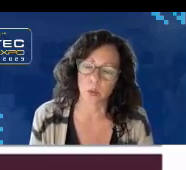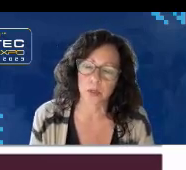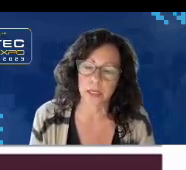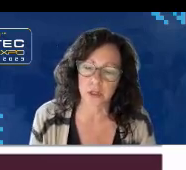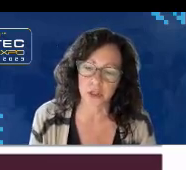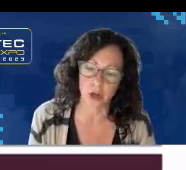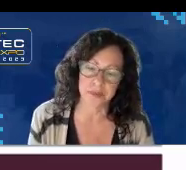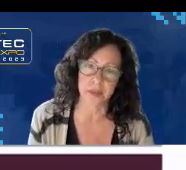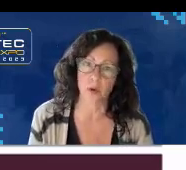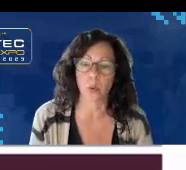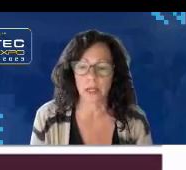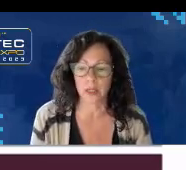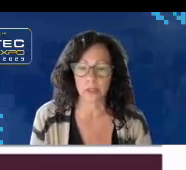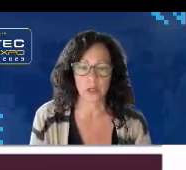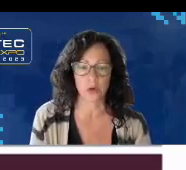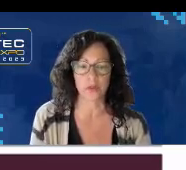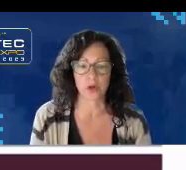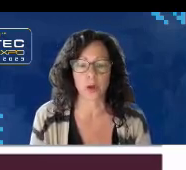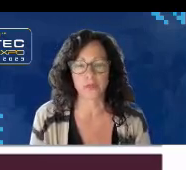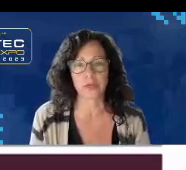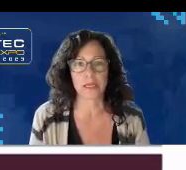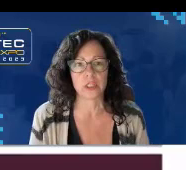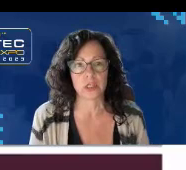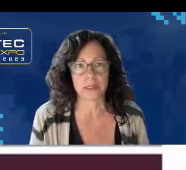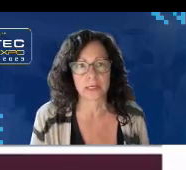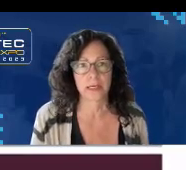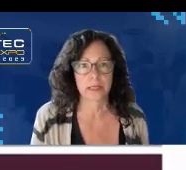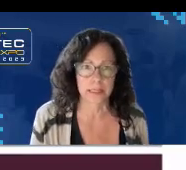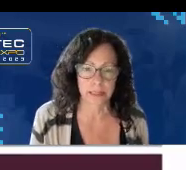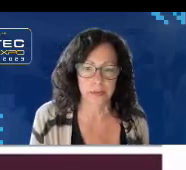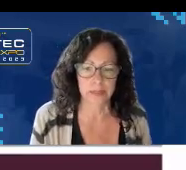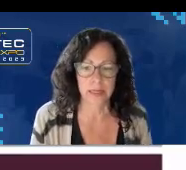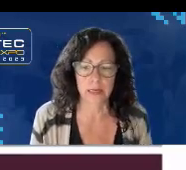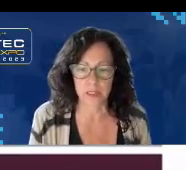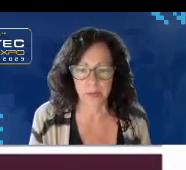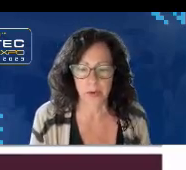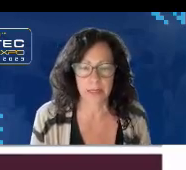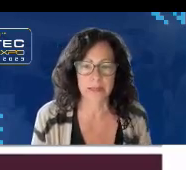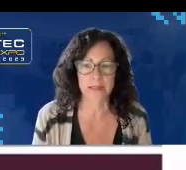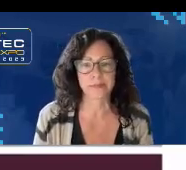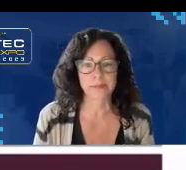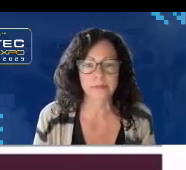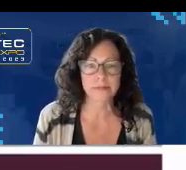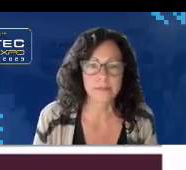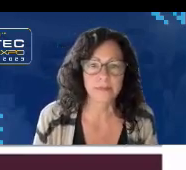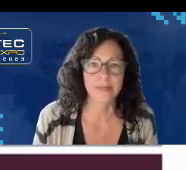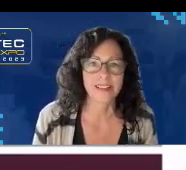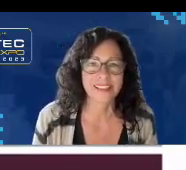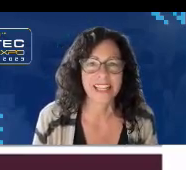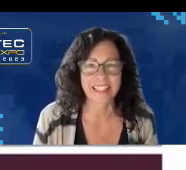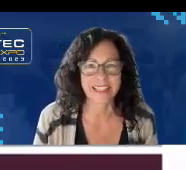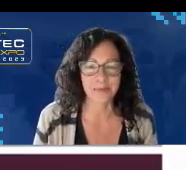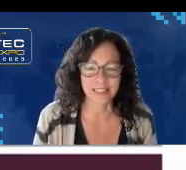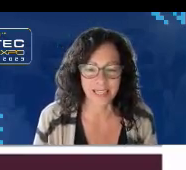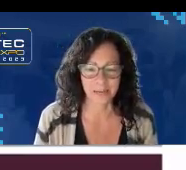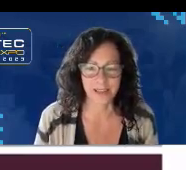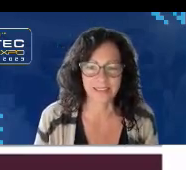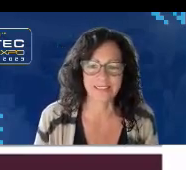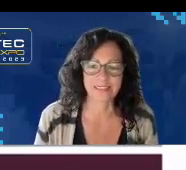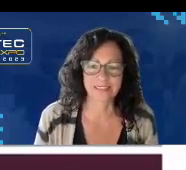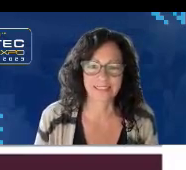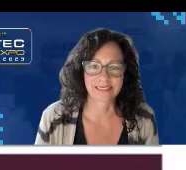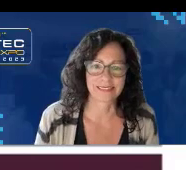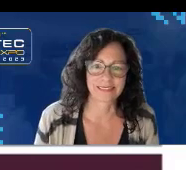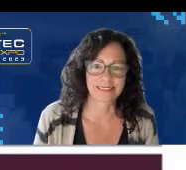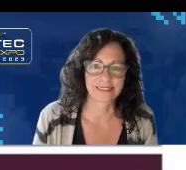meaning that they're working in jobs that are well below their qualifications, skills, and experience. Next slide, please,